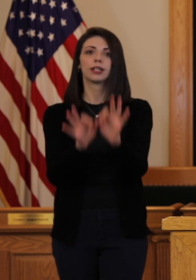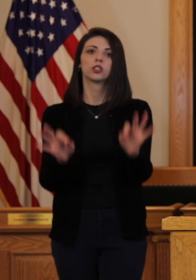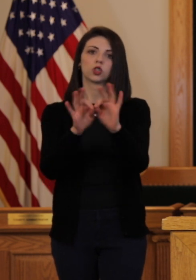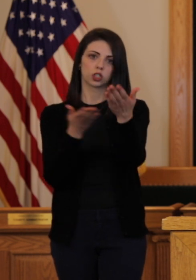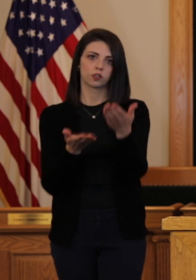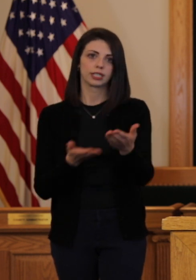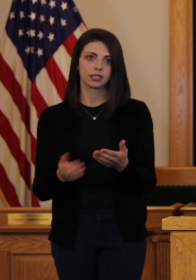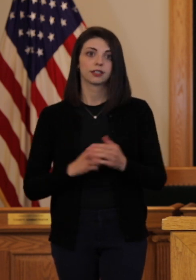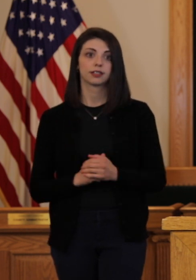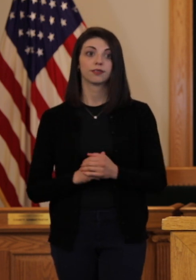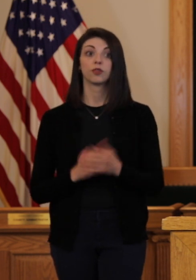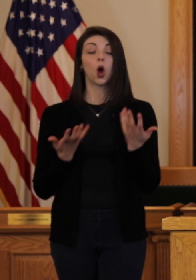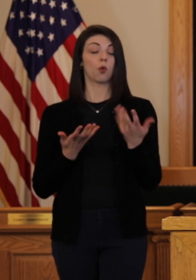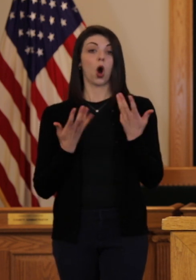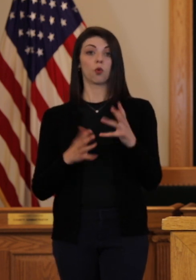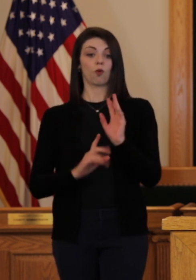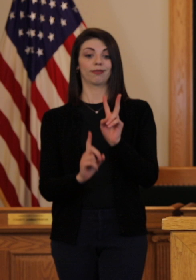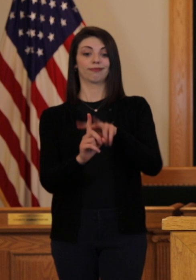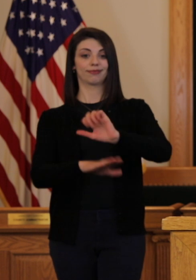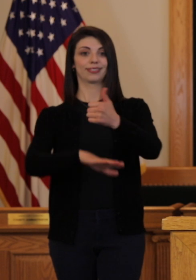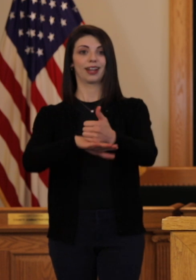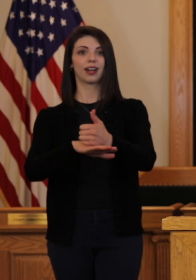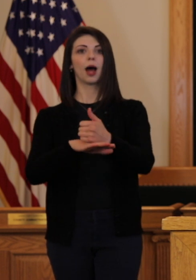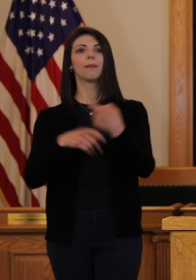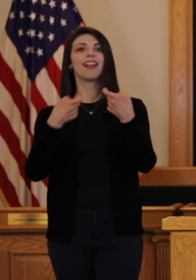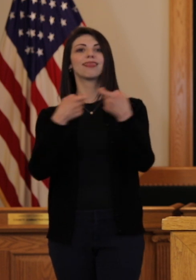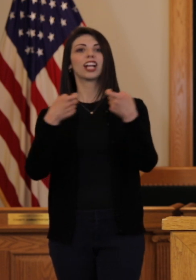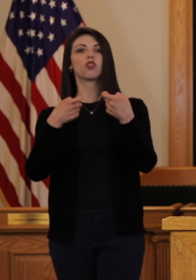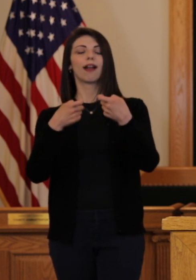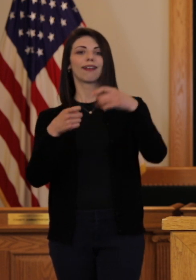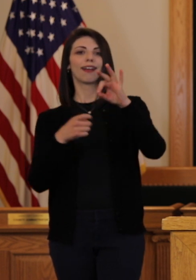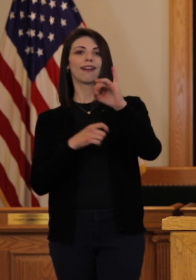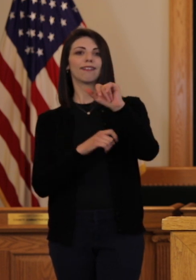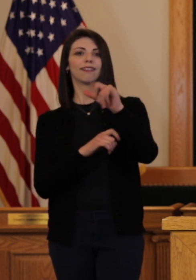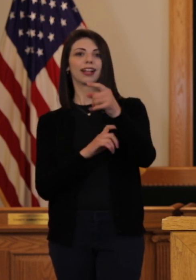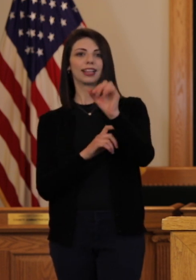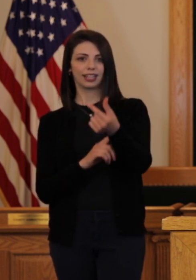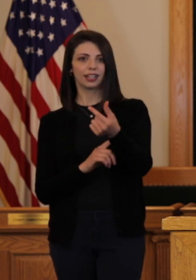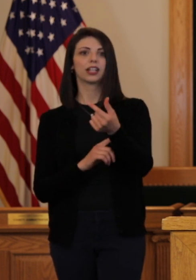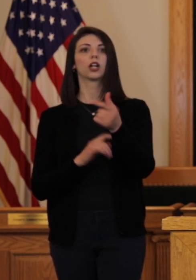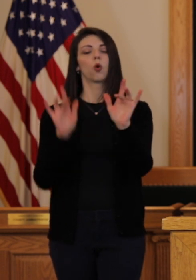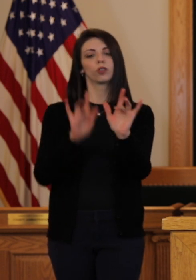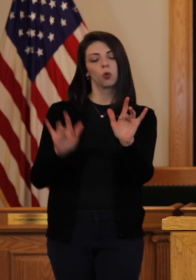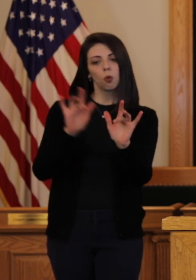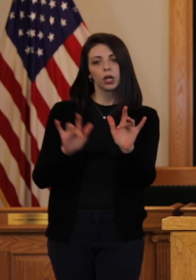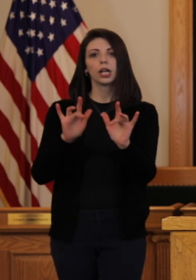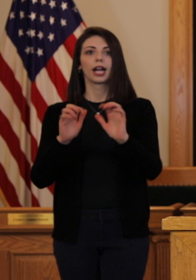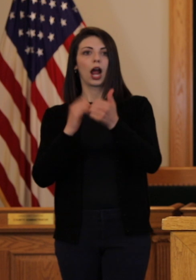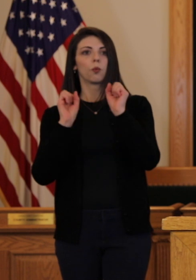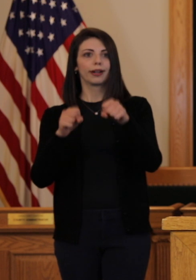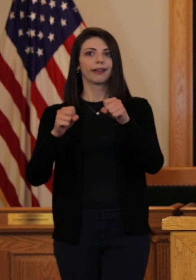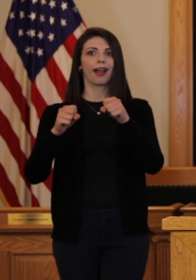We are already implementing electronic filing and other many recording devices for courts and land recordings,